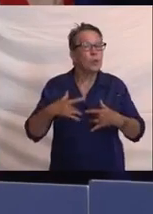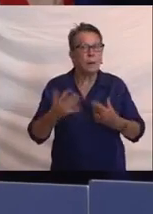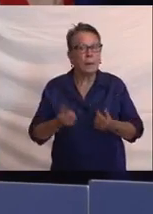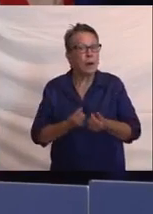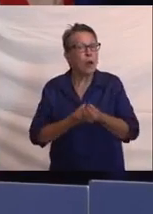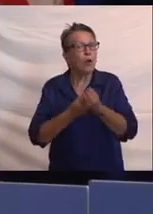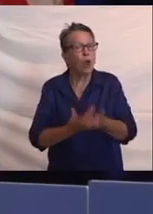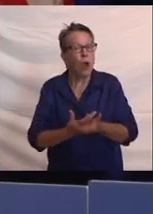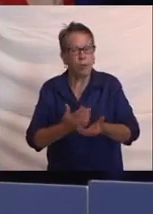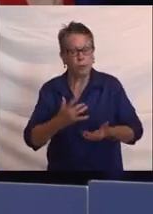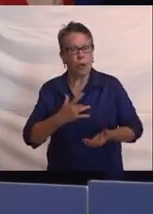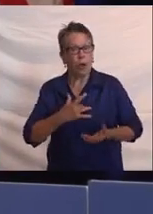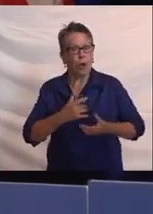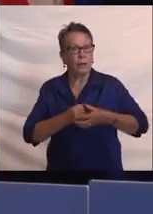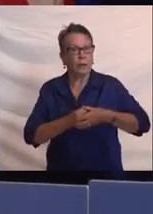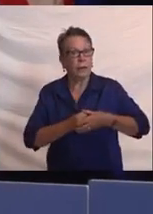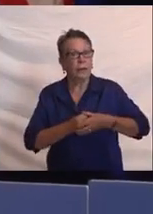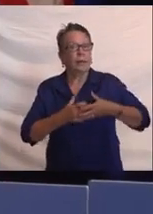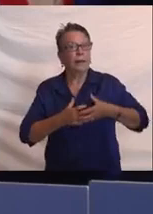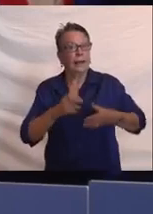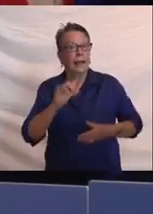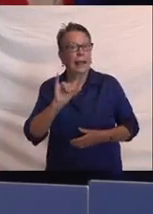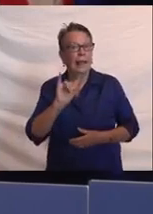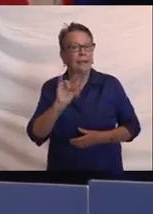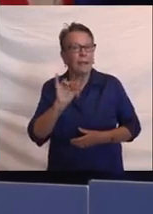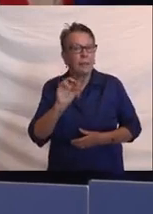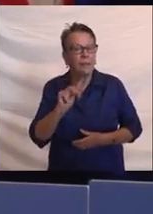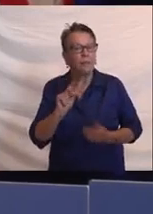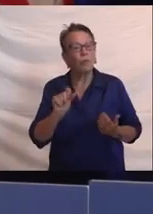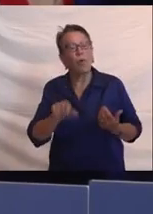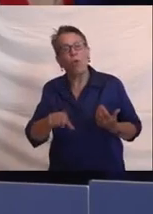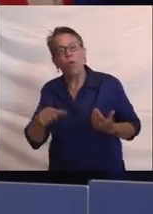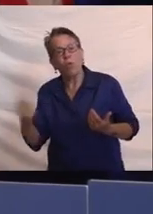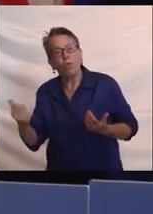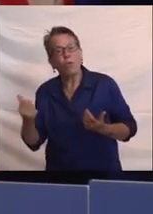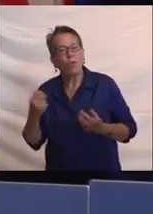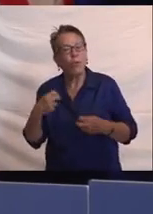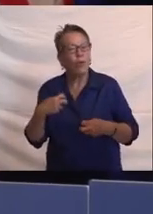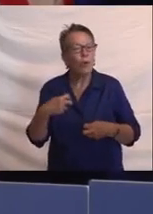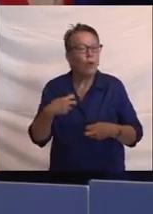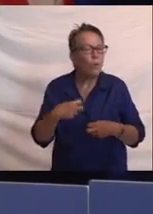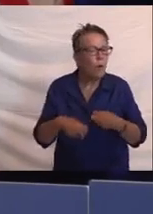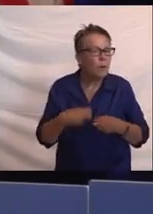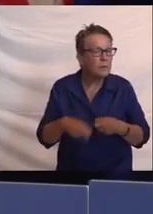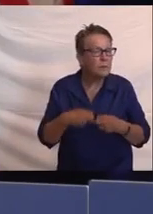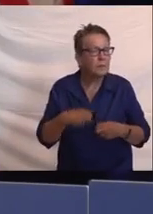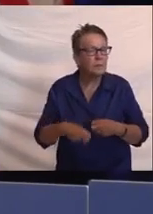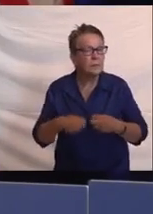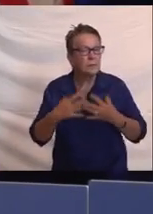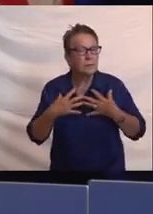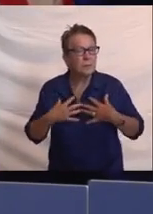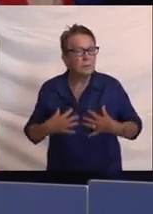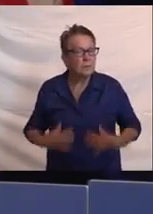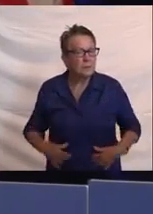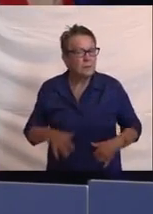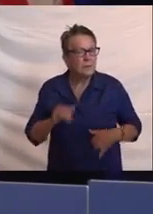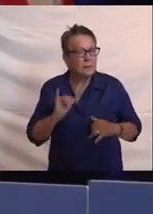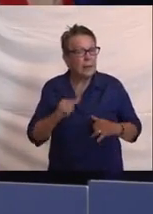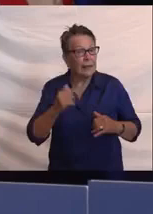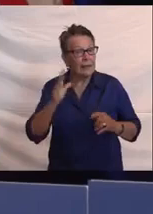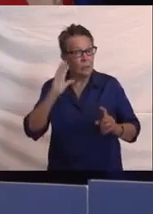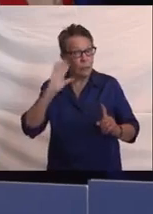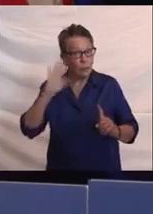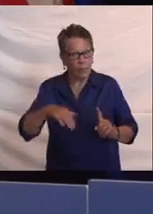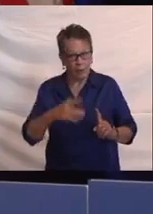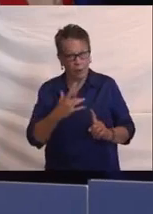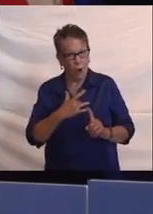medical issues in individuals. And we know right now, for example, that myocarditis, the likelihood of seeing more